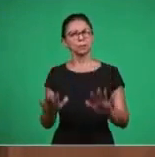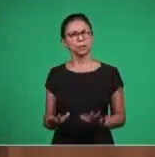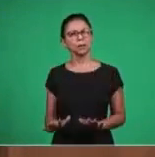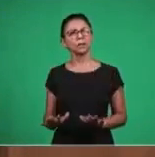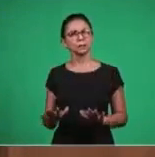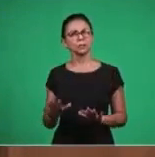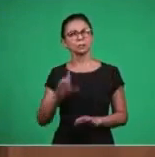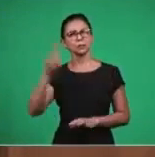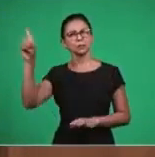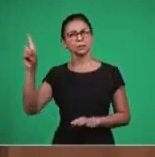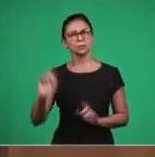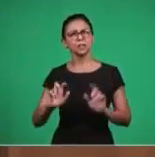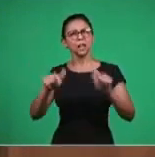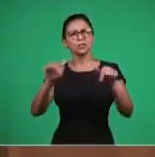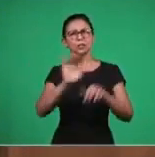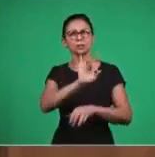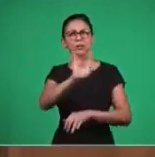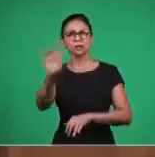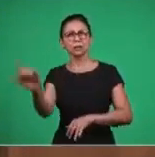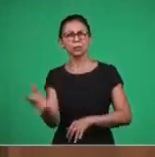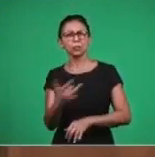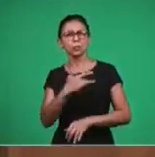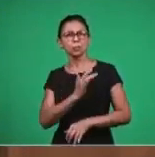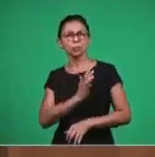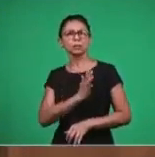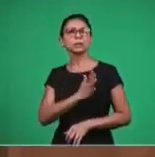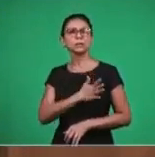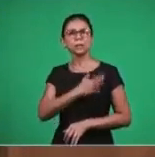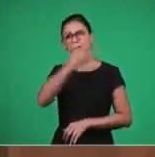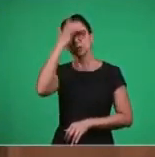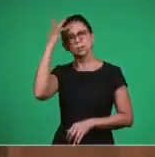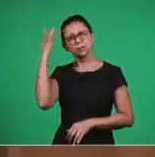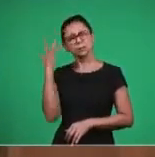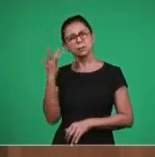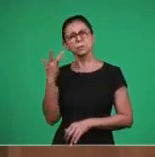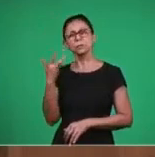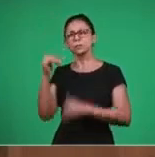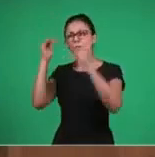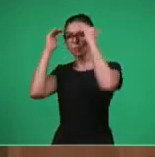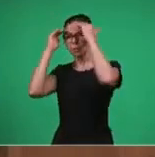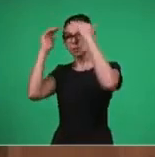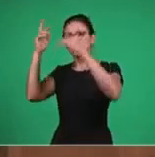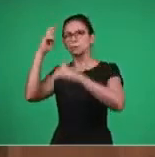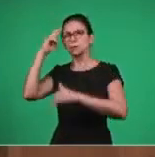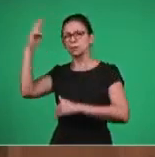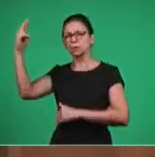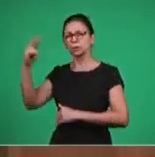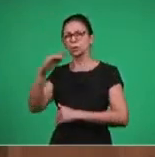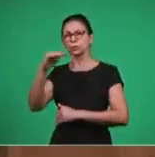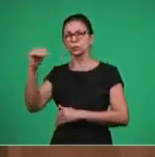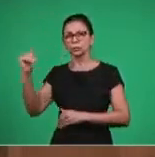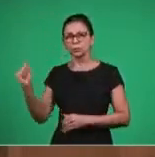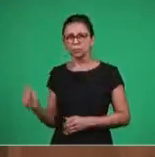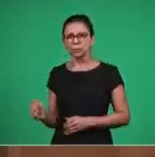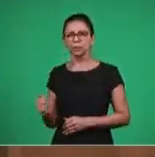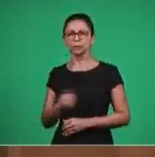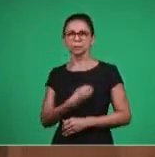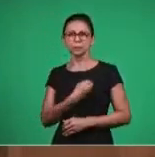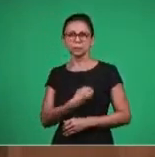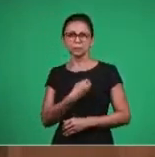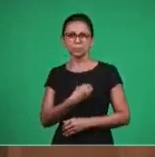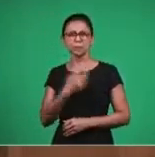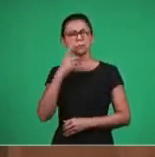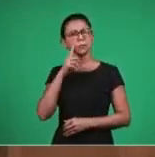We're seeing here the Lord touching the hearts, and the ones who have answered this call and arrived, we can